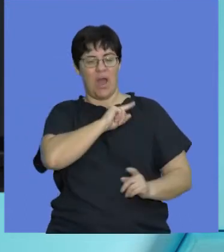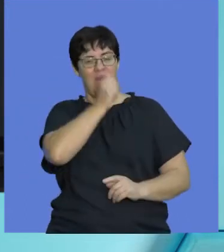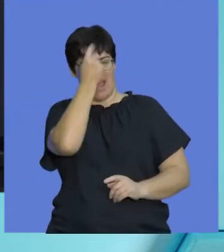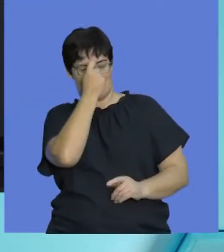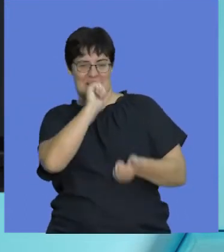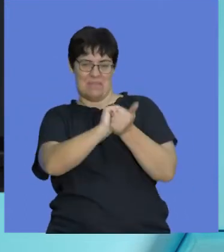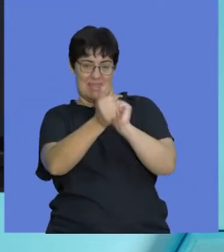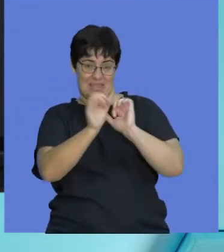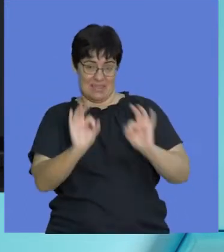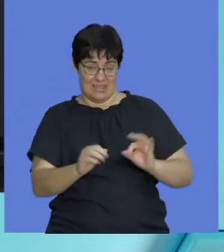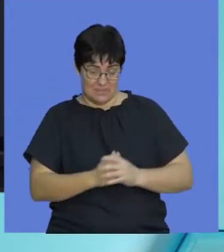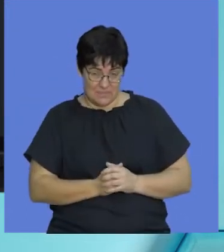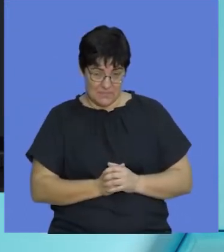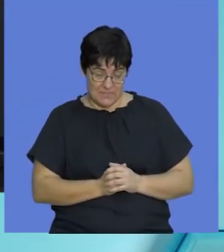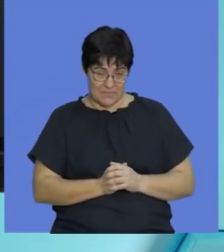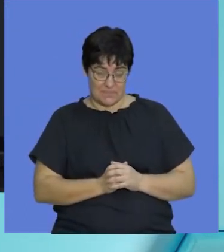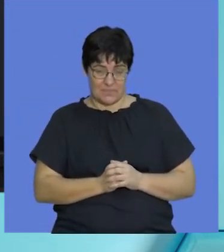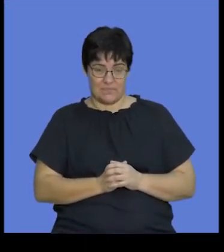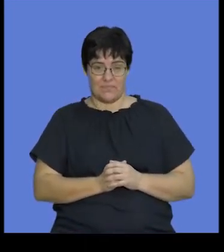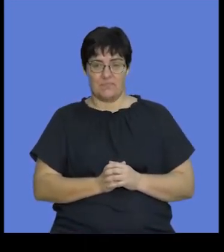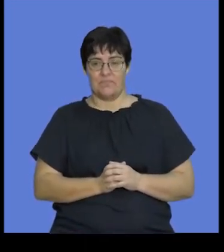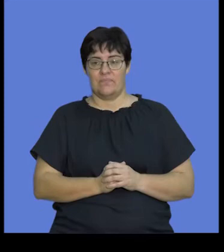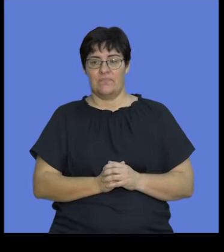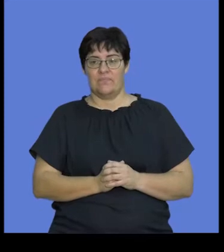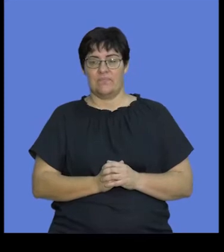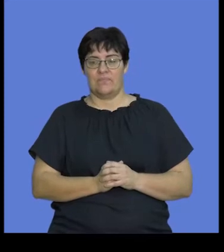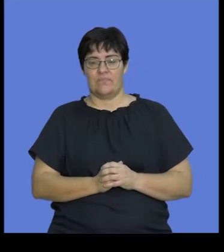got the maths as well, okay? So,